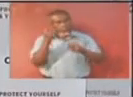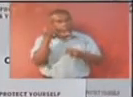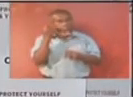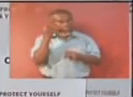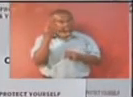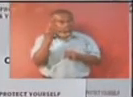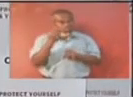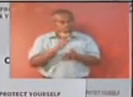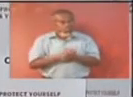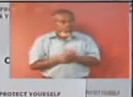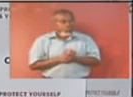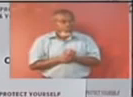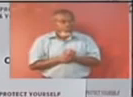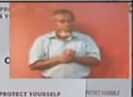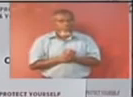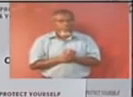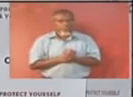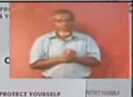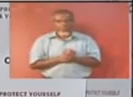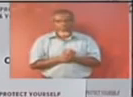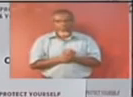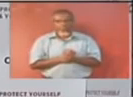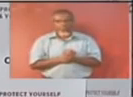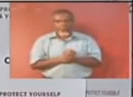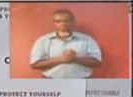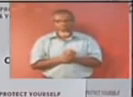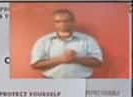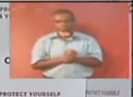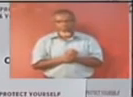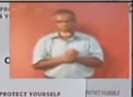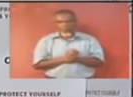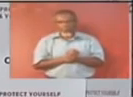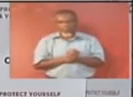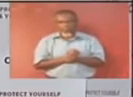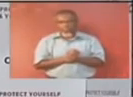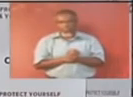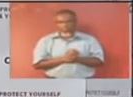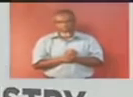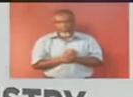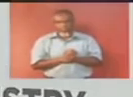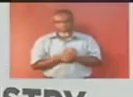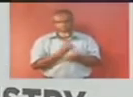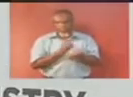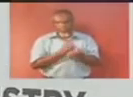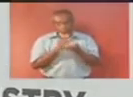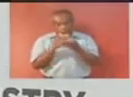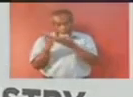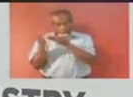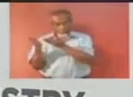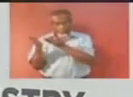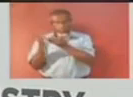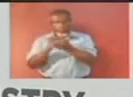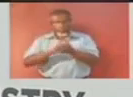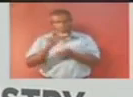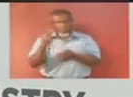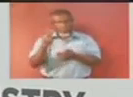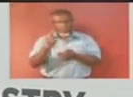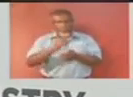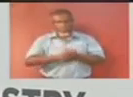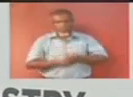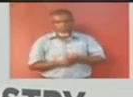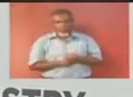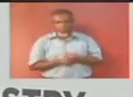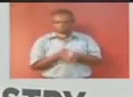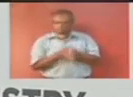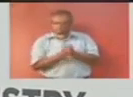to Doc. Yes? Thank Dr. you. Wheeler. Thank you, Mr. Khan, for your question. So you were asking if Trinidad and Tobago